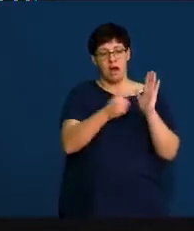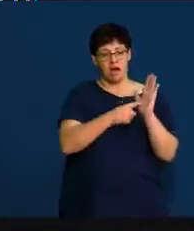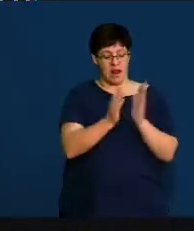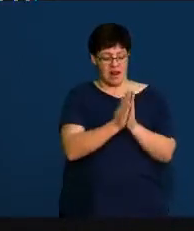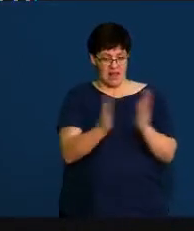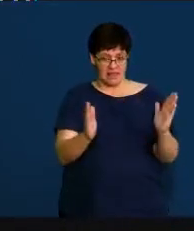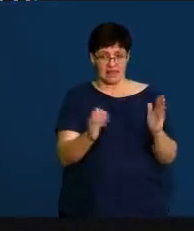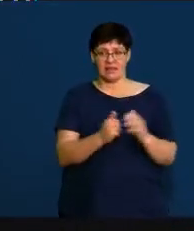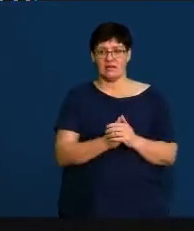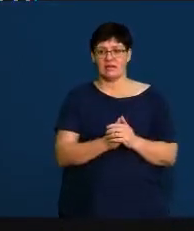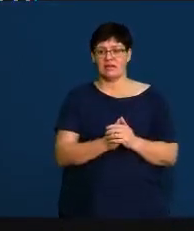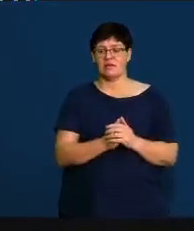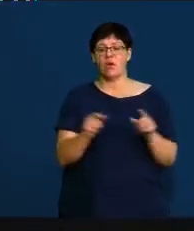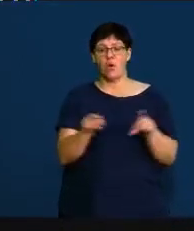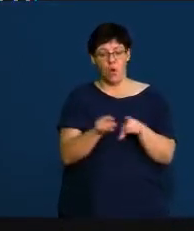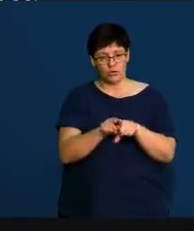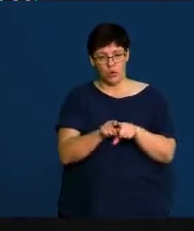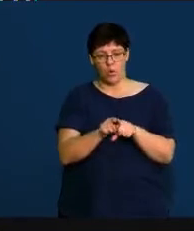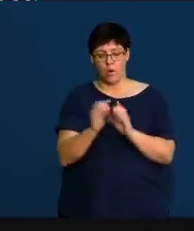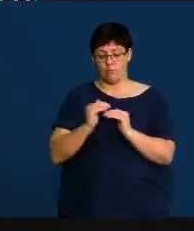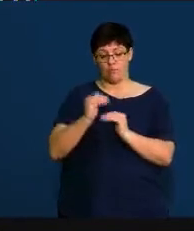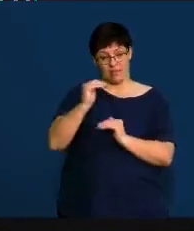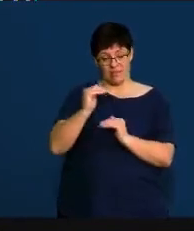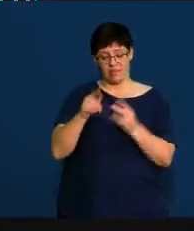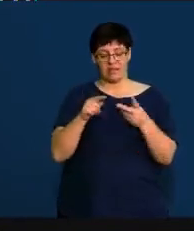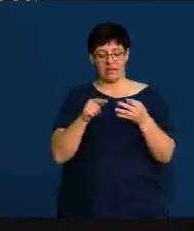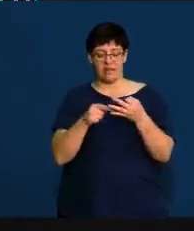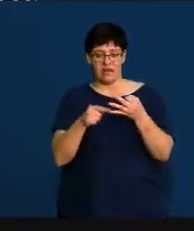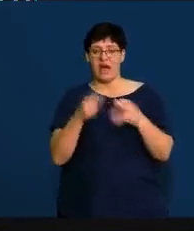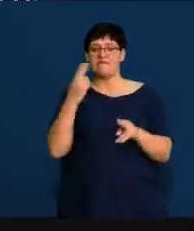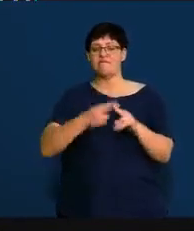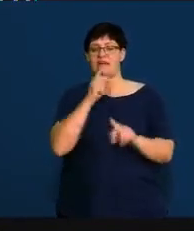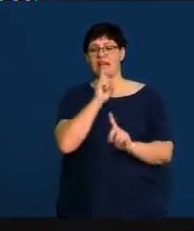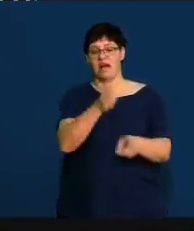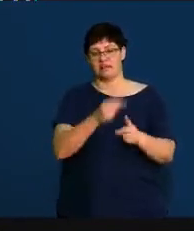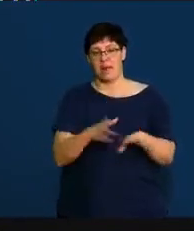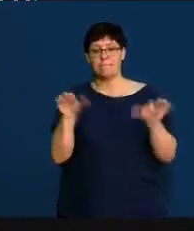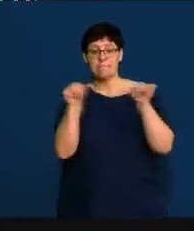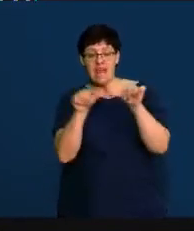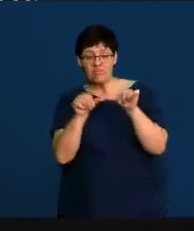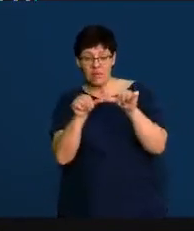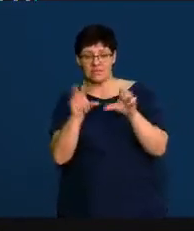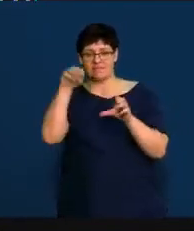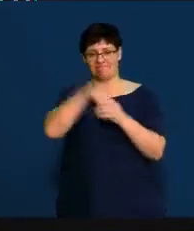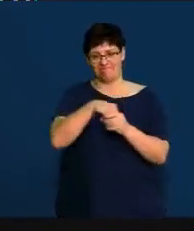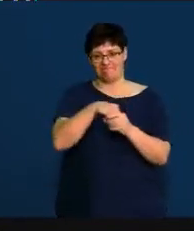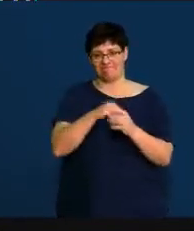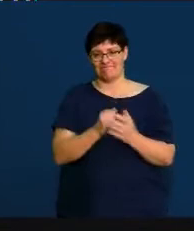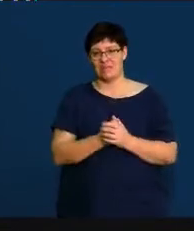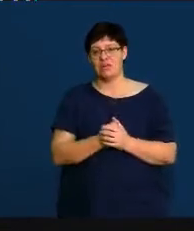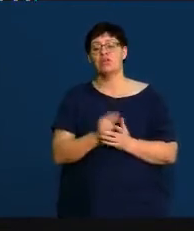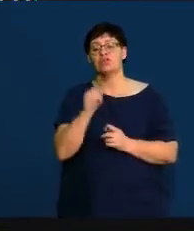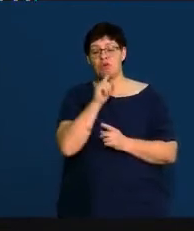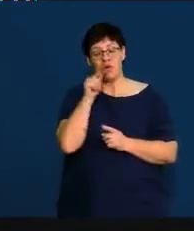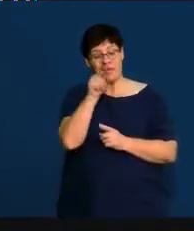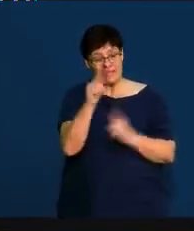length as well as your breadth and your final answer. Note the measurements. So this